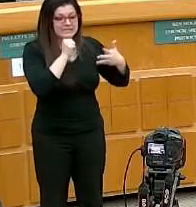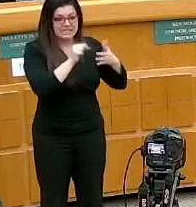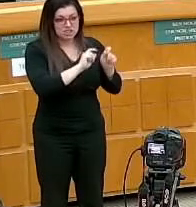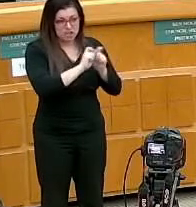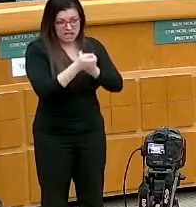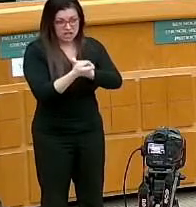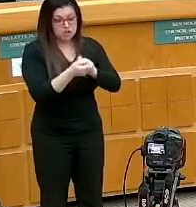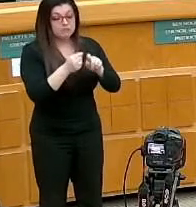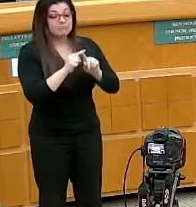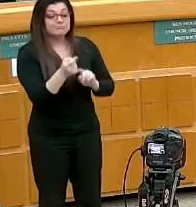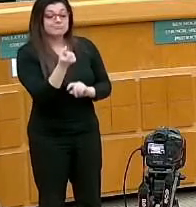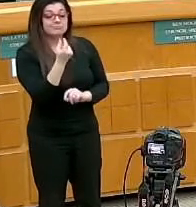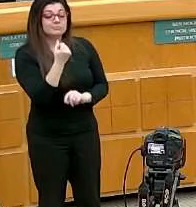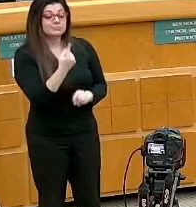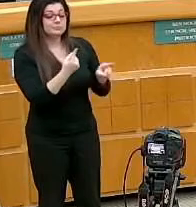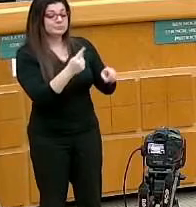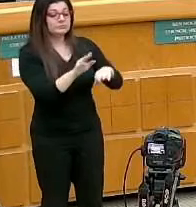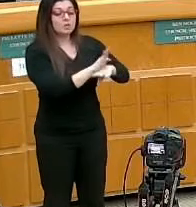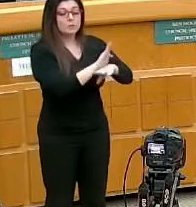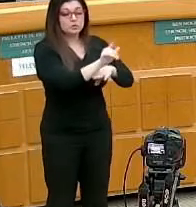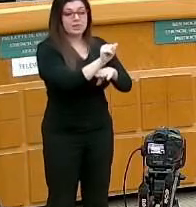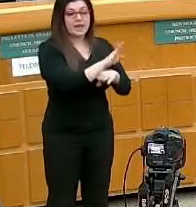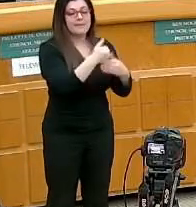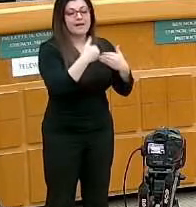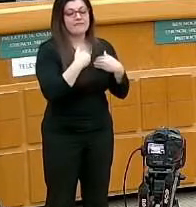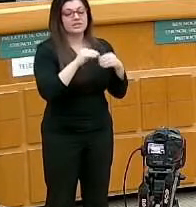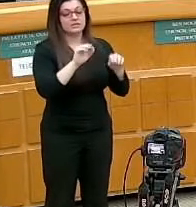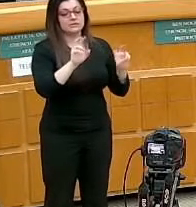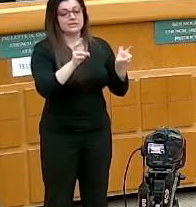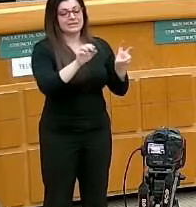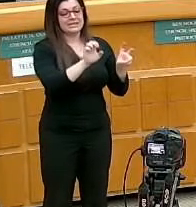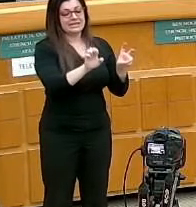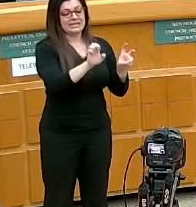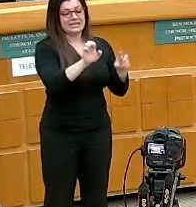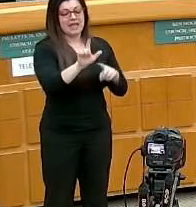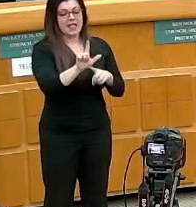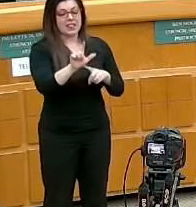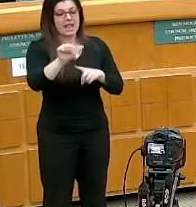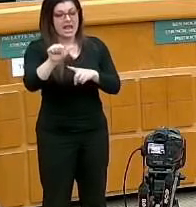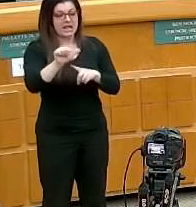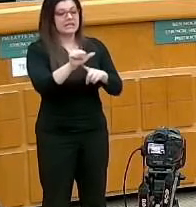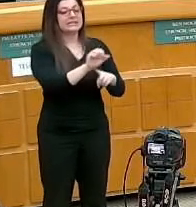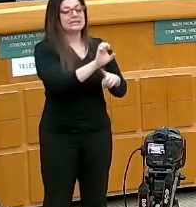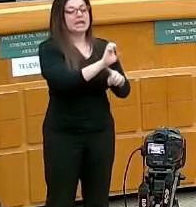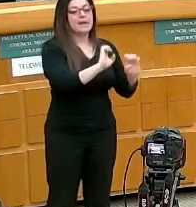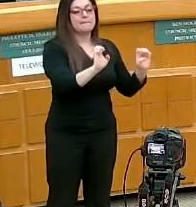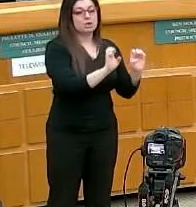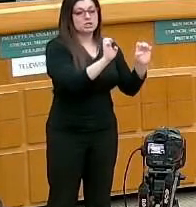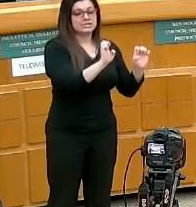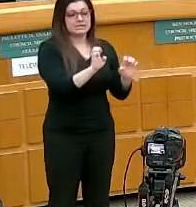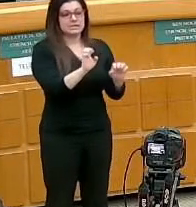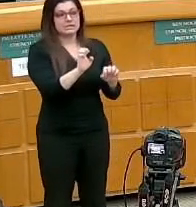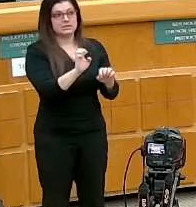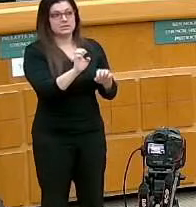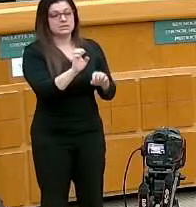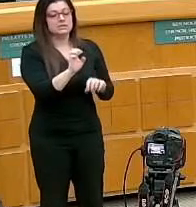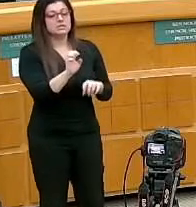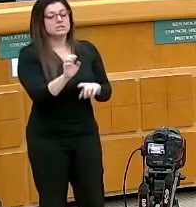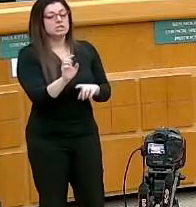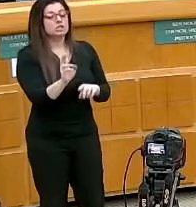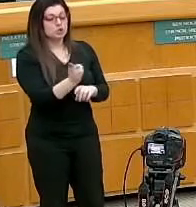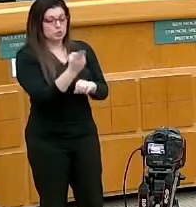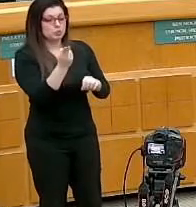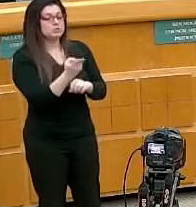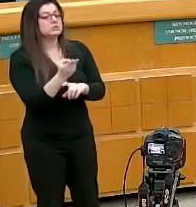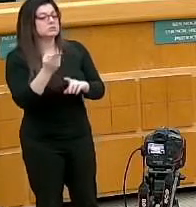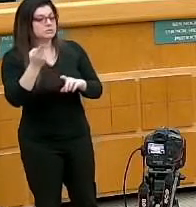an EUA, an emergency use authorization to be able to test very quickly and to come up with their own test